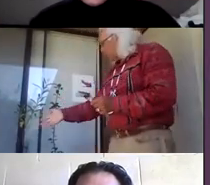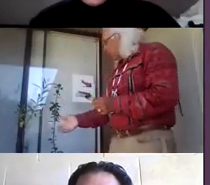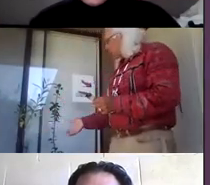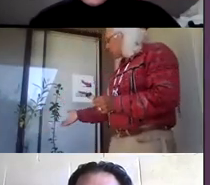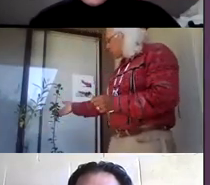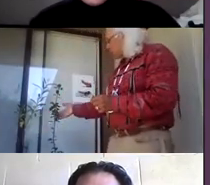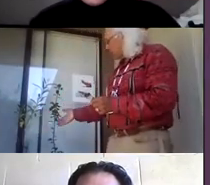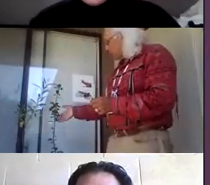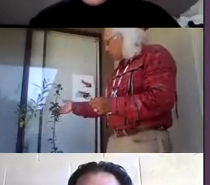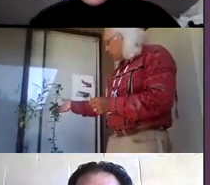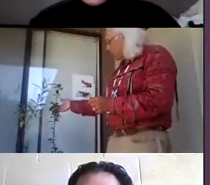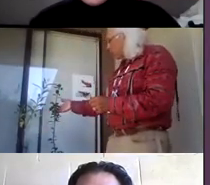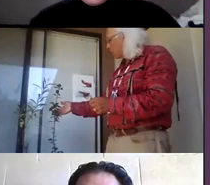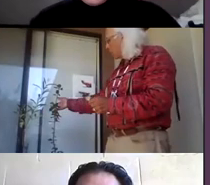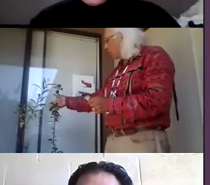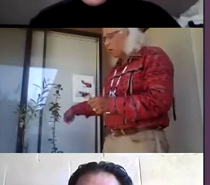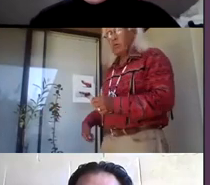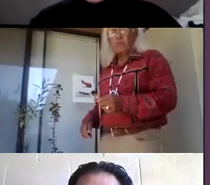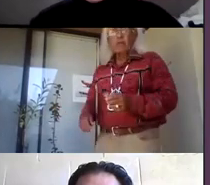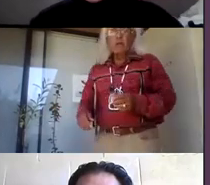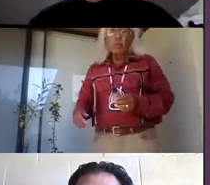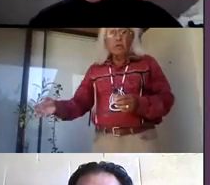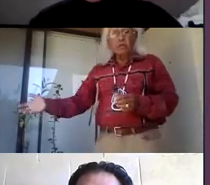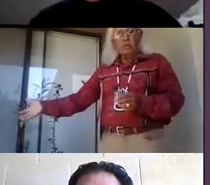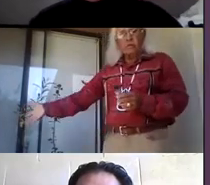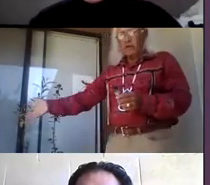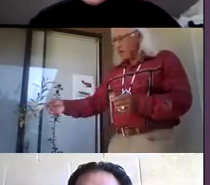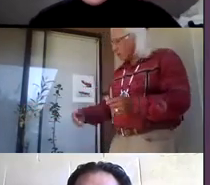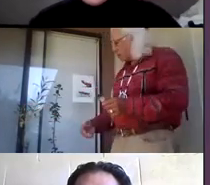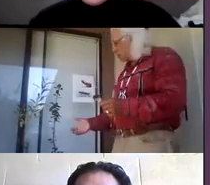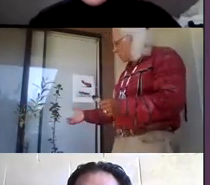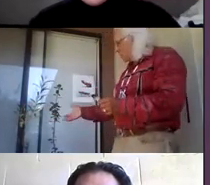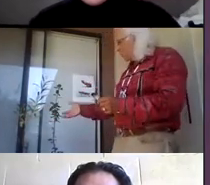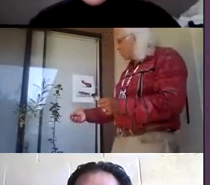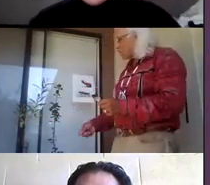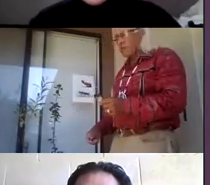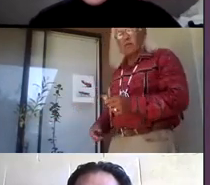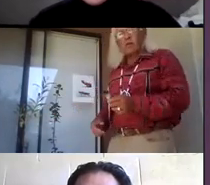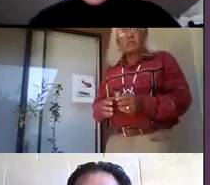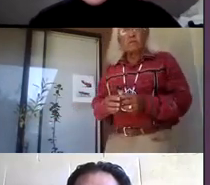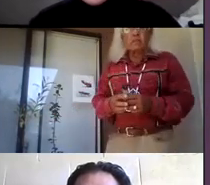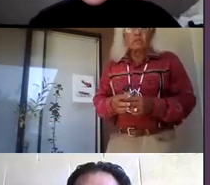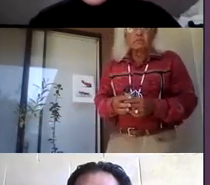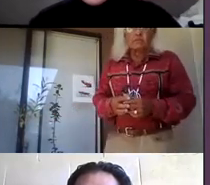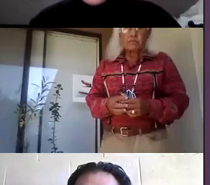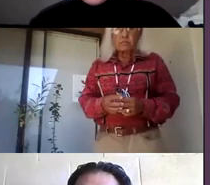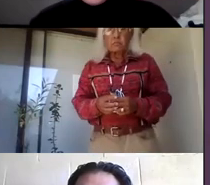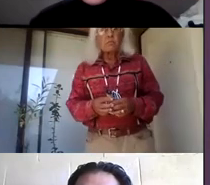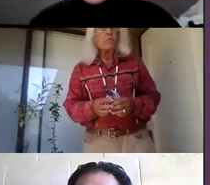all these plants, the oak, the willow, willow to build our houses, oak to give us acorns to feed